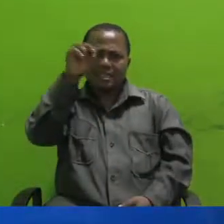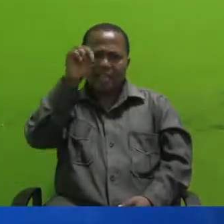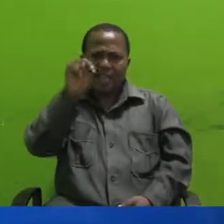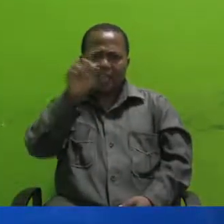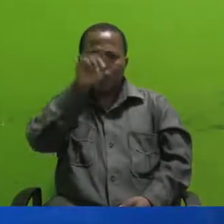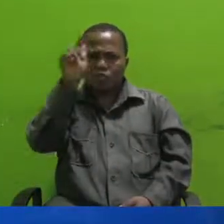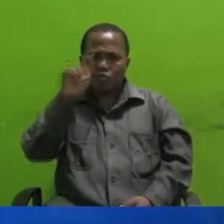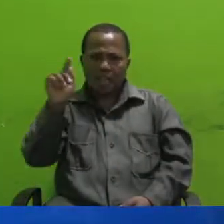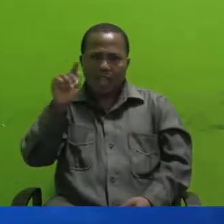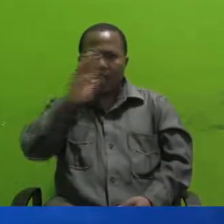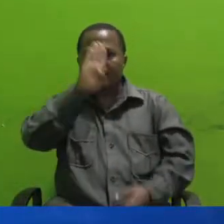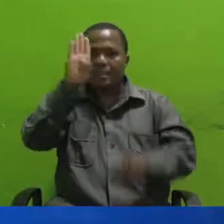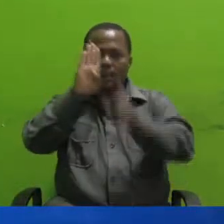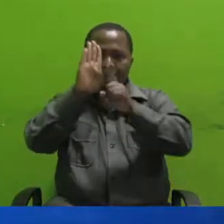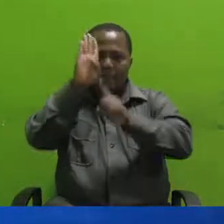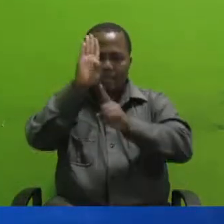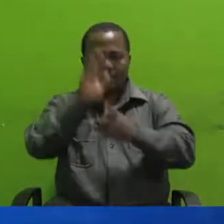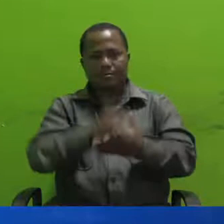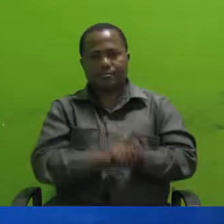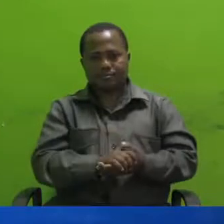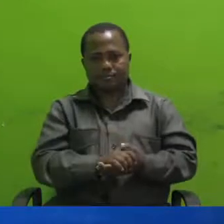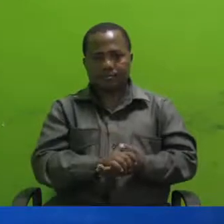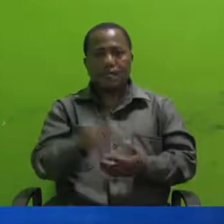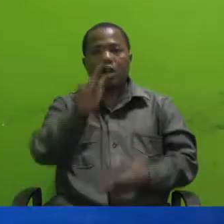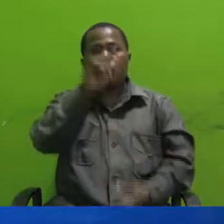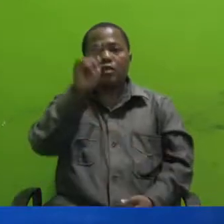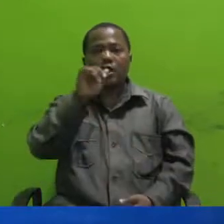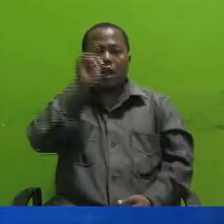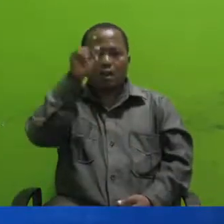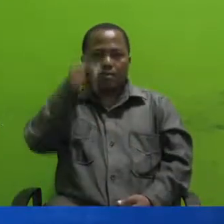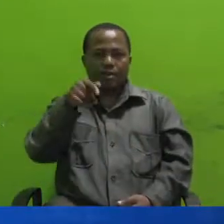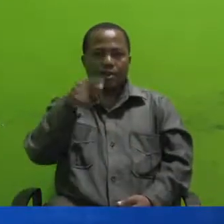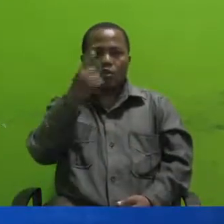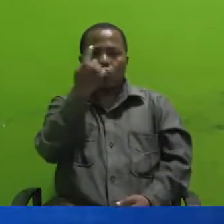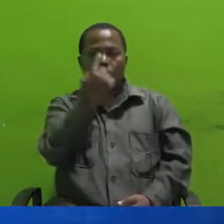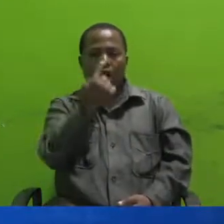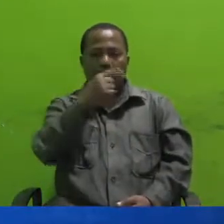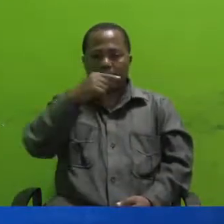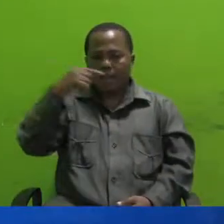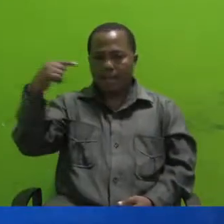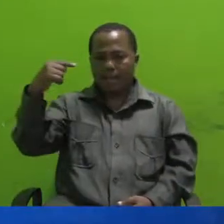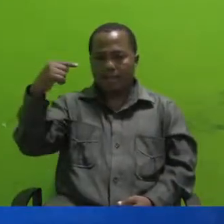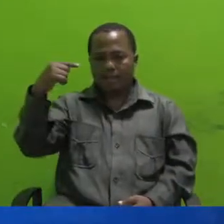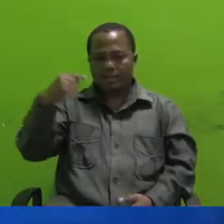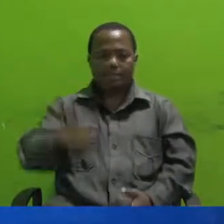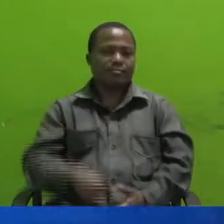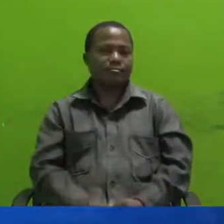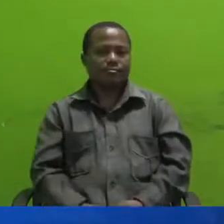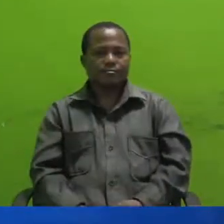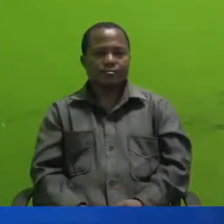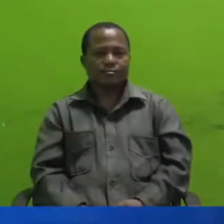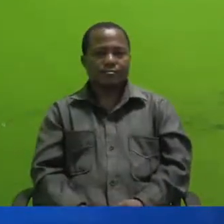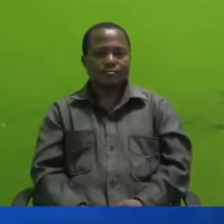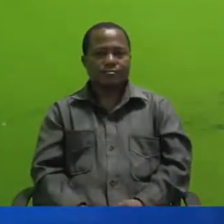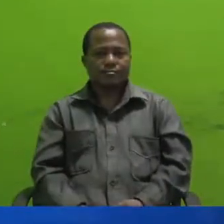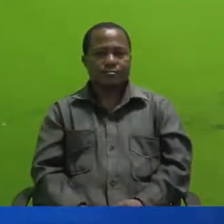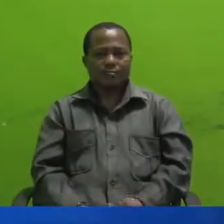squared beta is going to be 1 minus